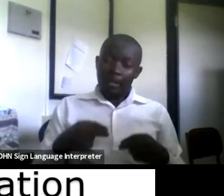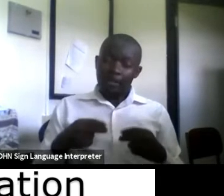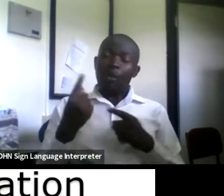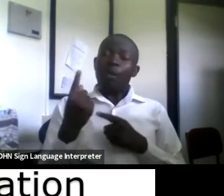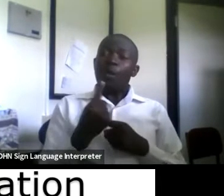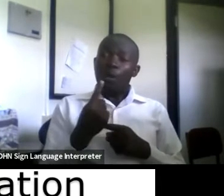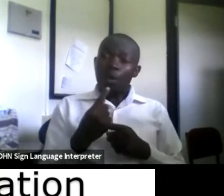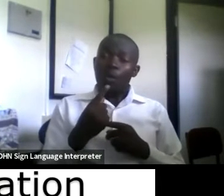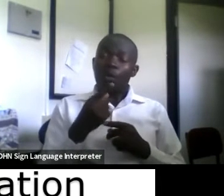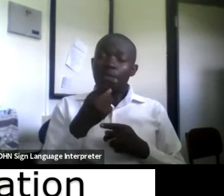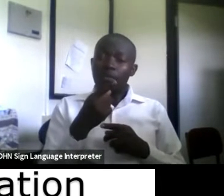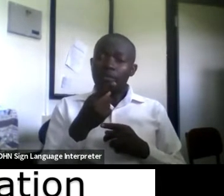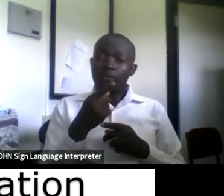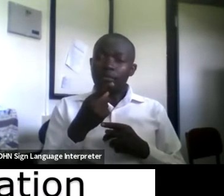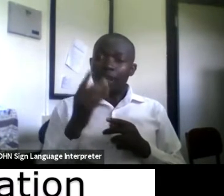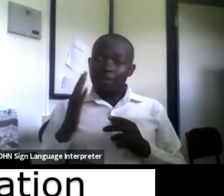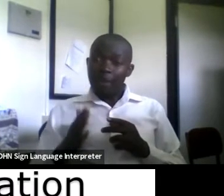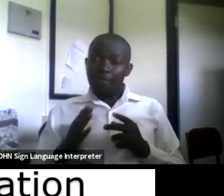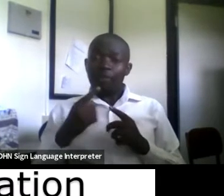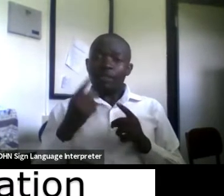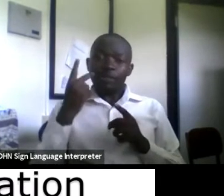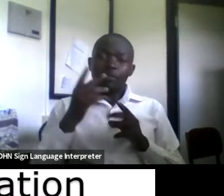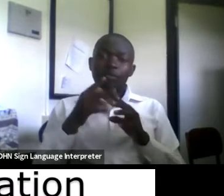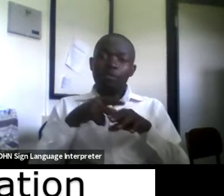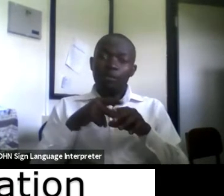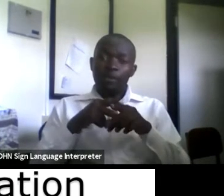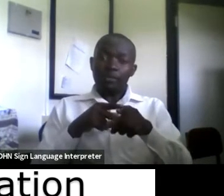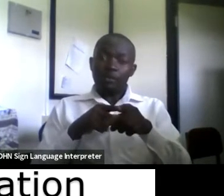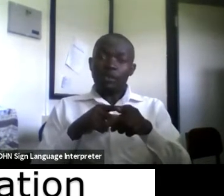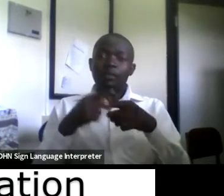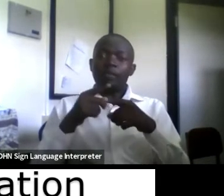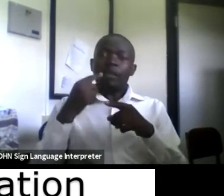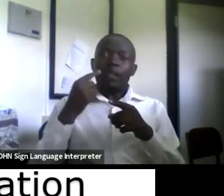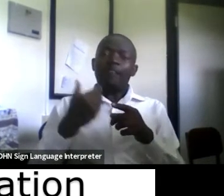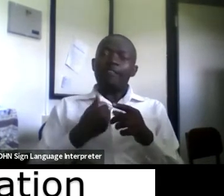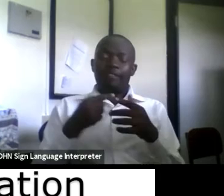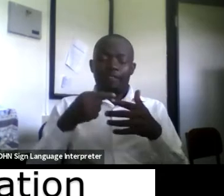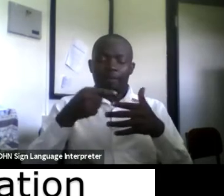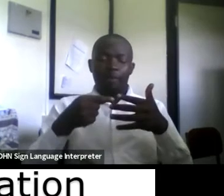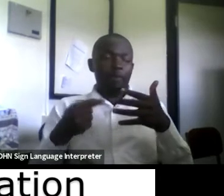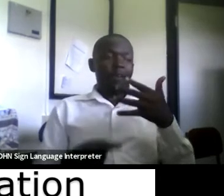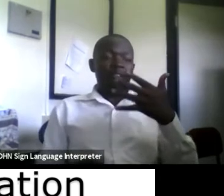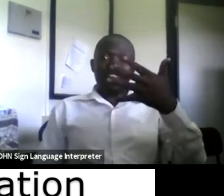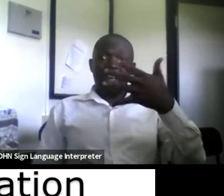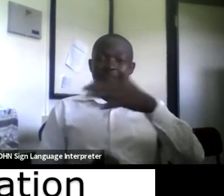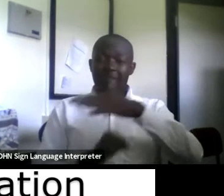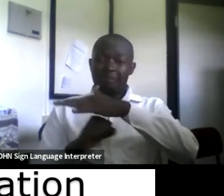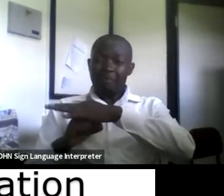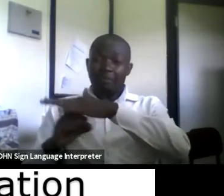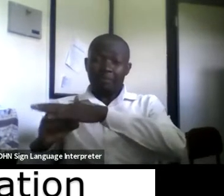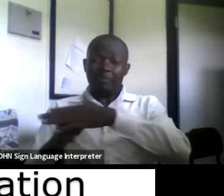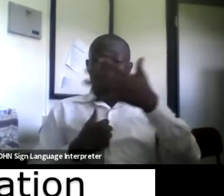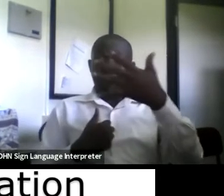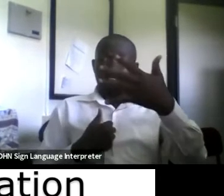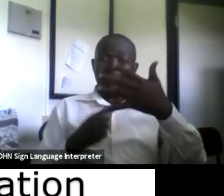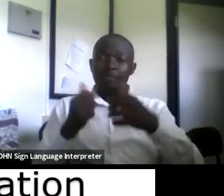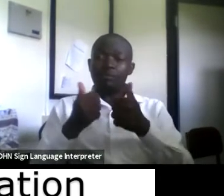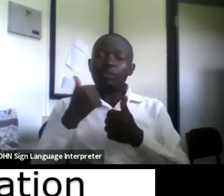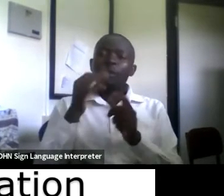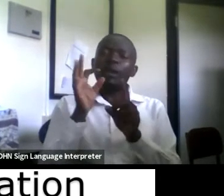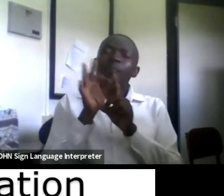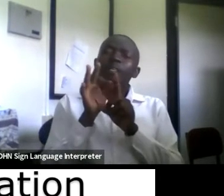of community-based rehabilitation, though it has 5 pillars. Our focus was on the health pillar because this particular